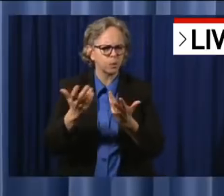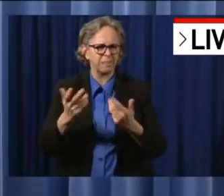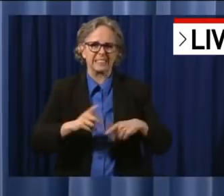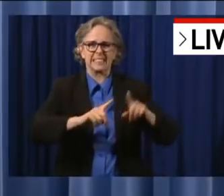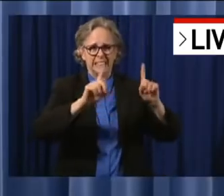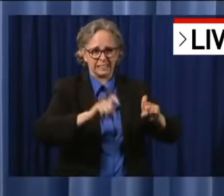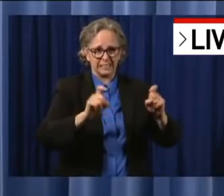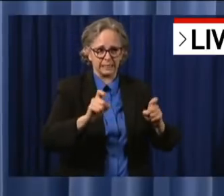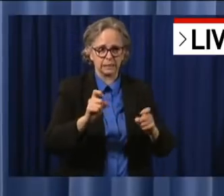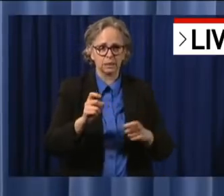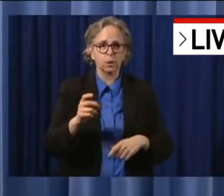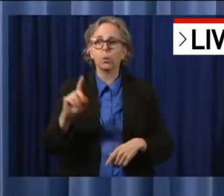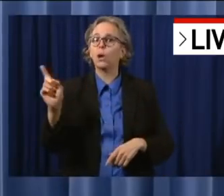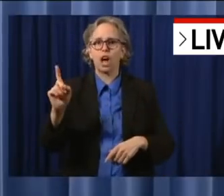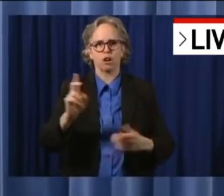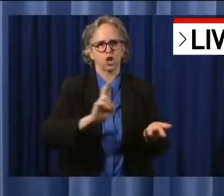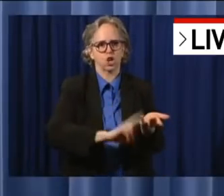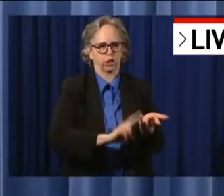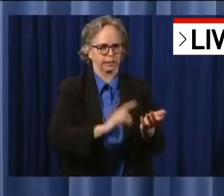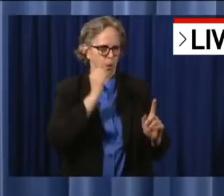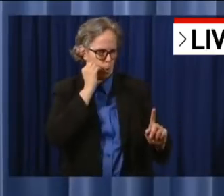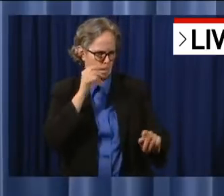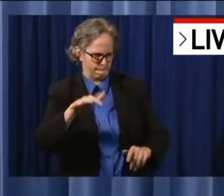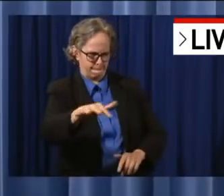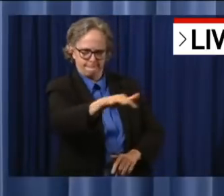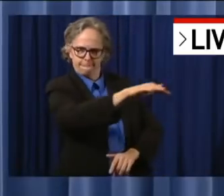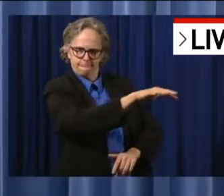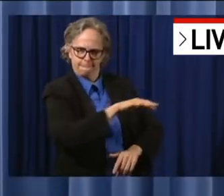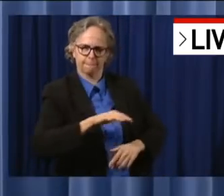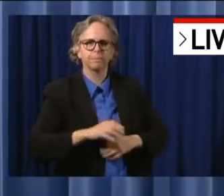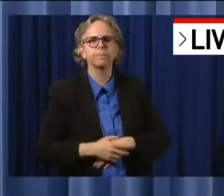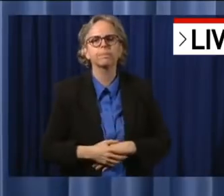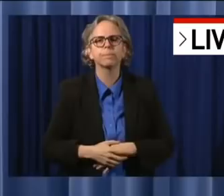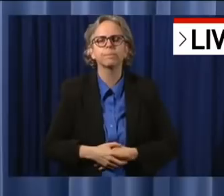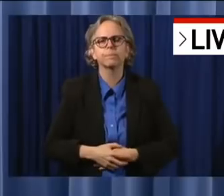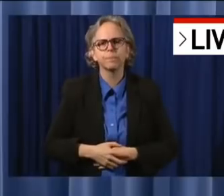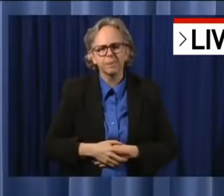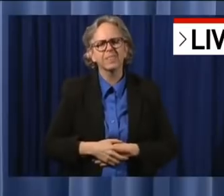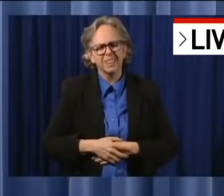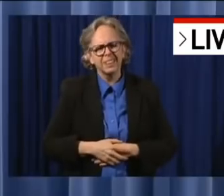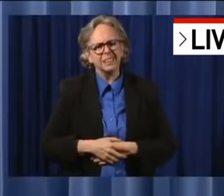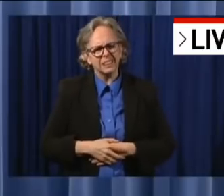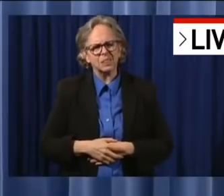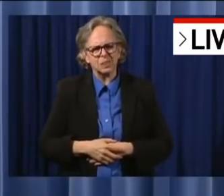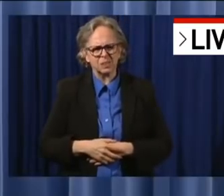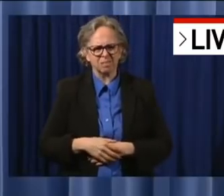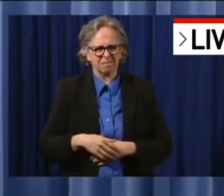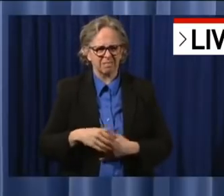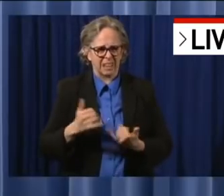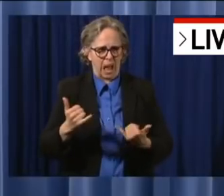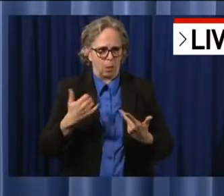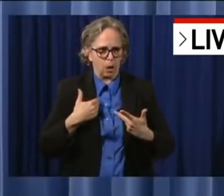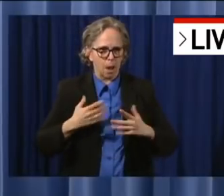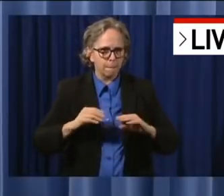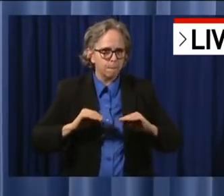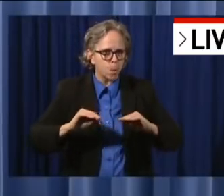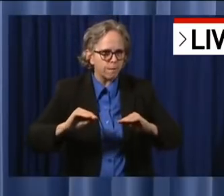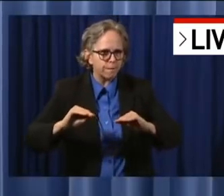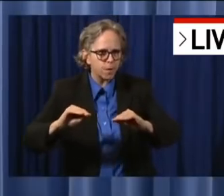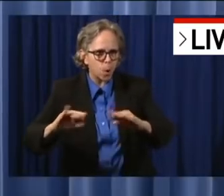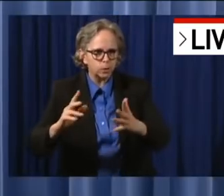And as we are moving forward with more capacity to test, more